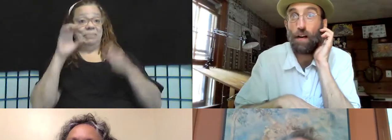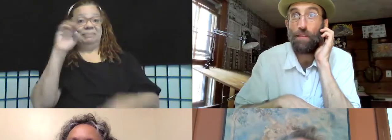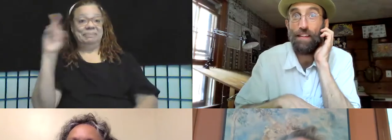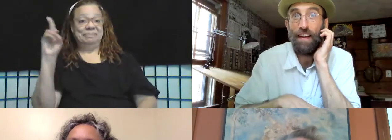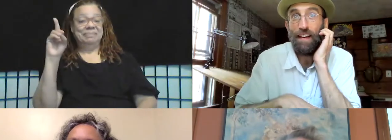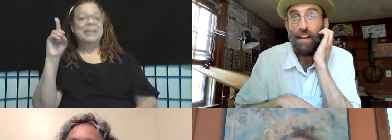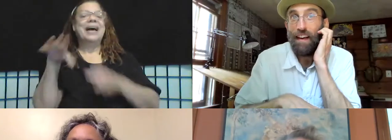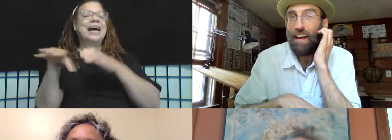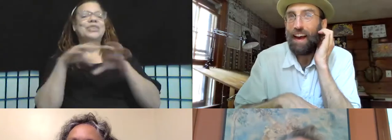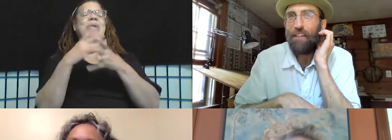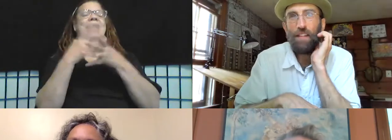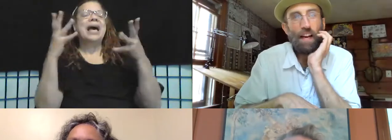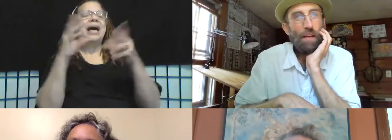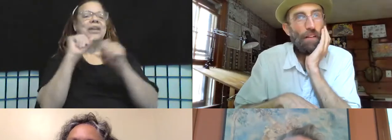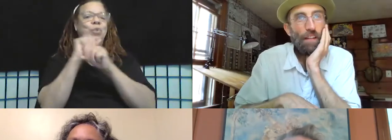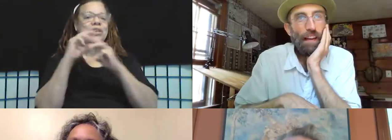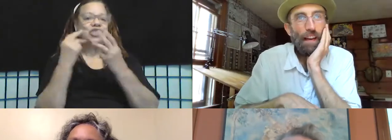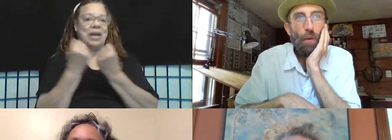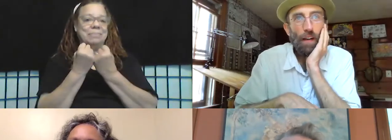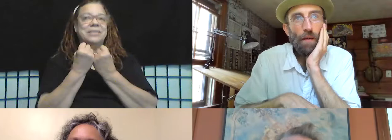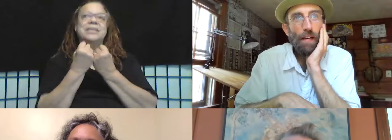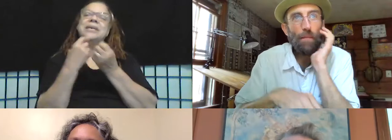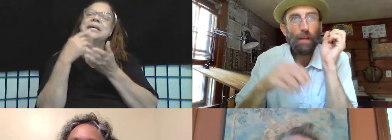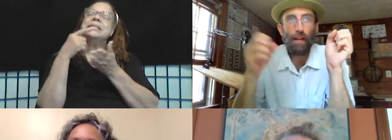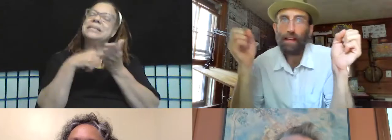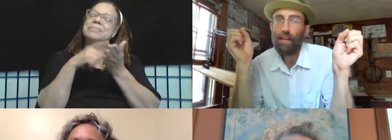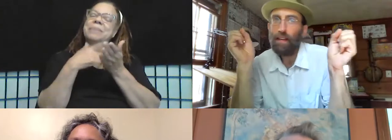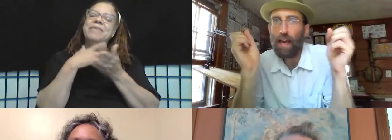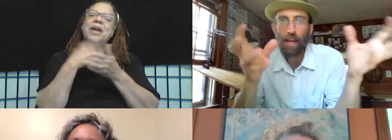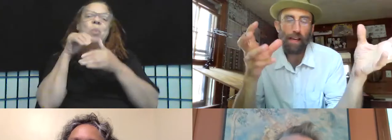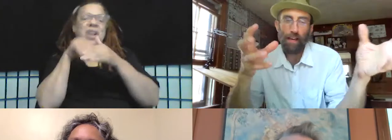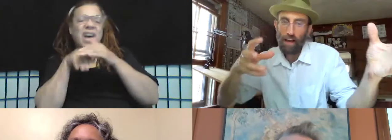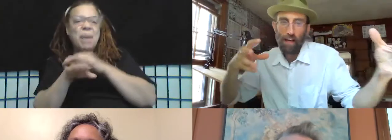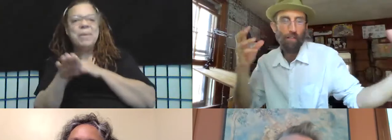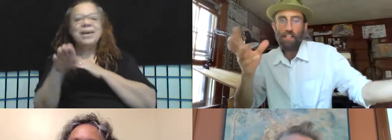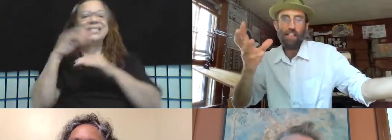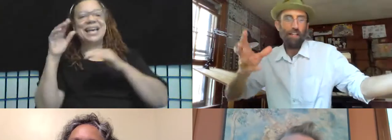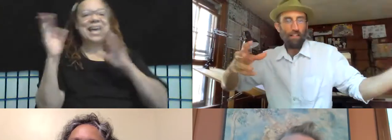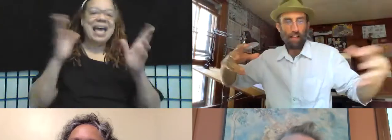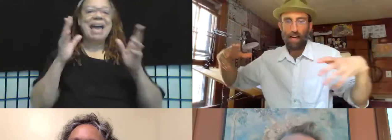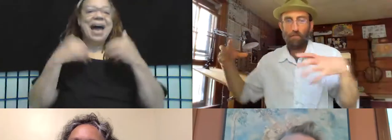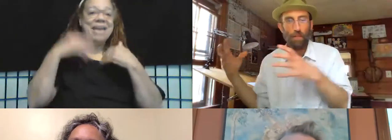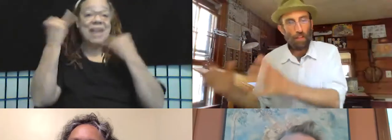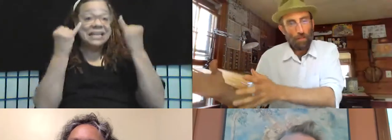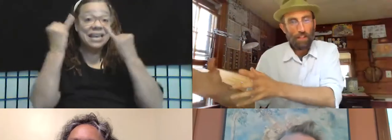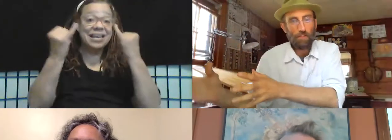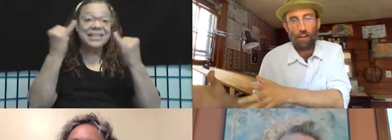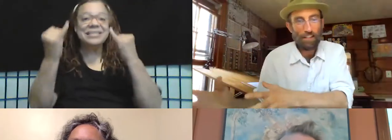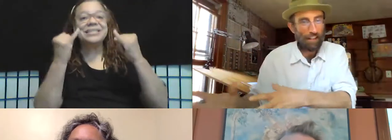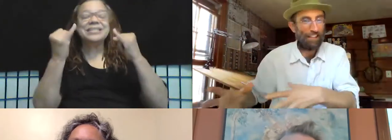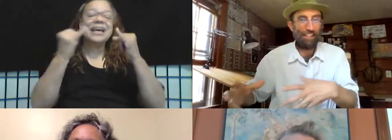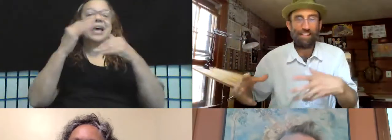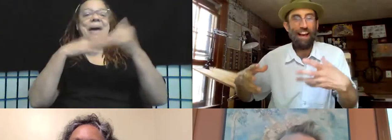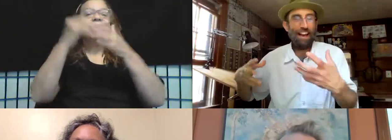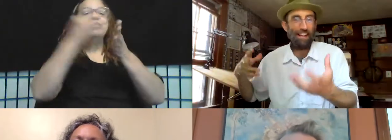I do a lot of workshops, and half the time I feel like I want to come in and be like, hey, I have ideas and I've built up these